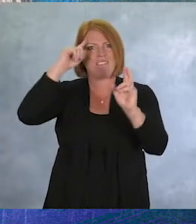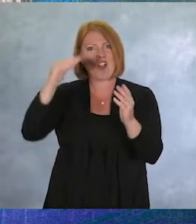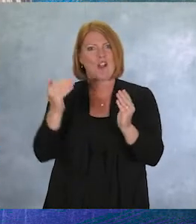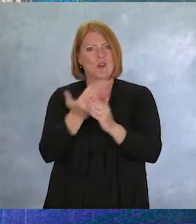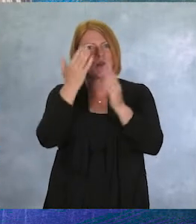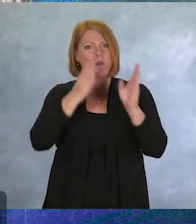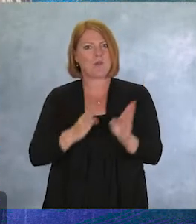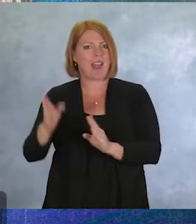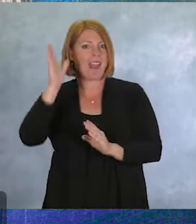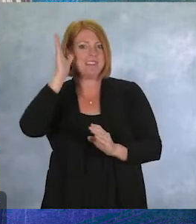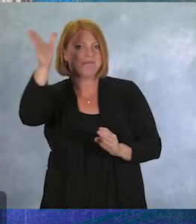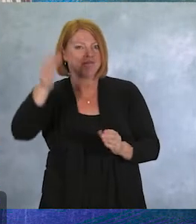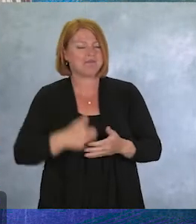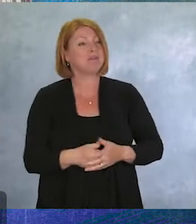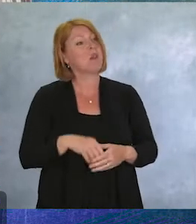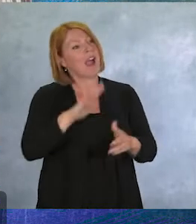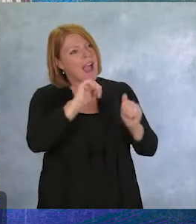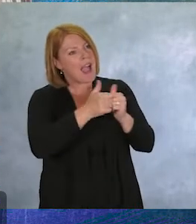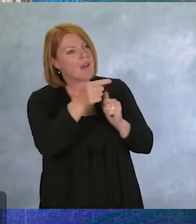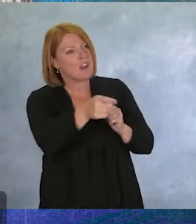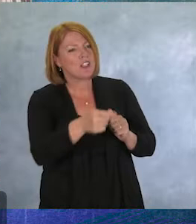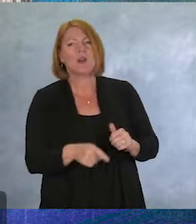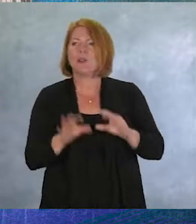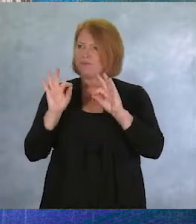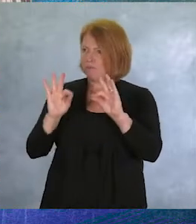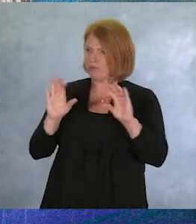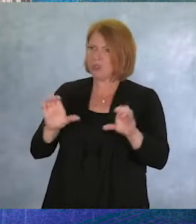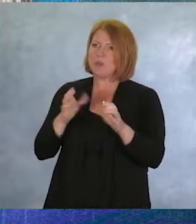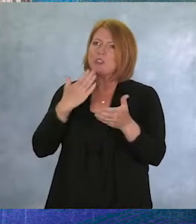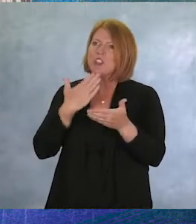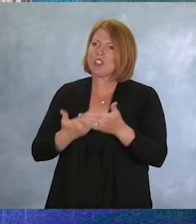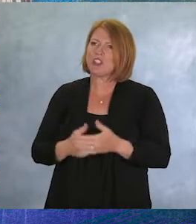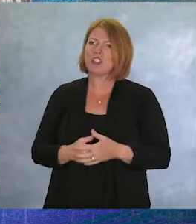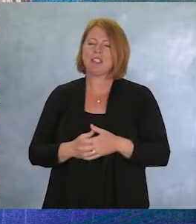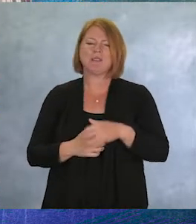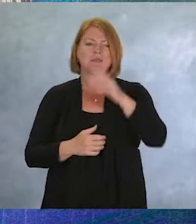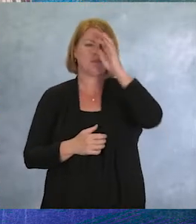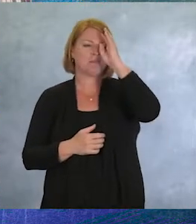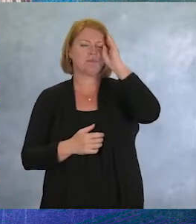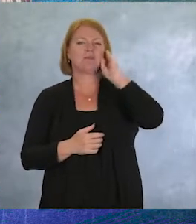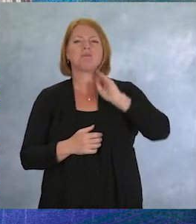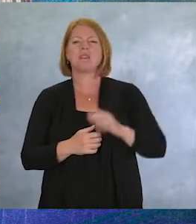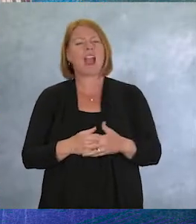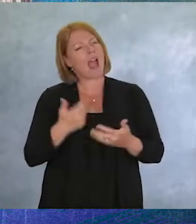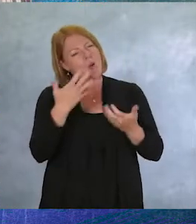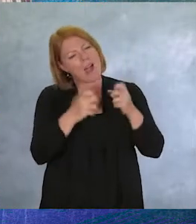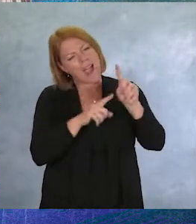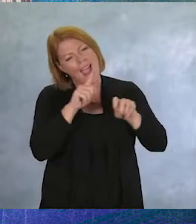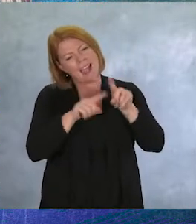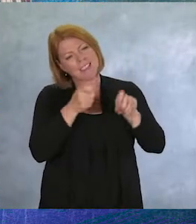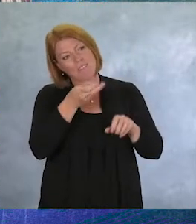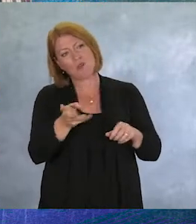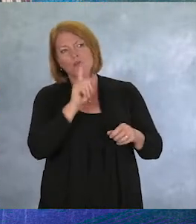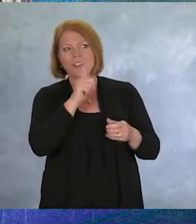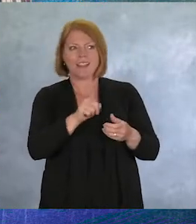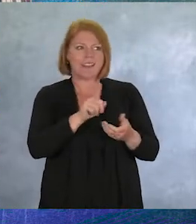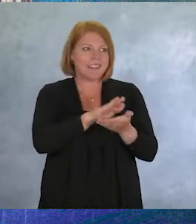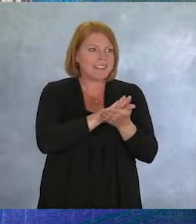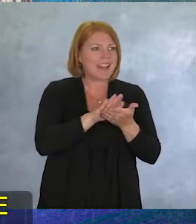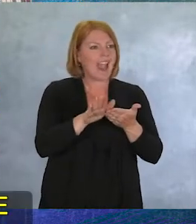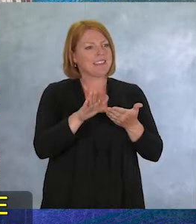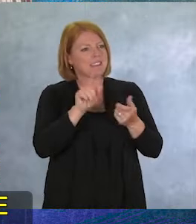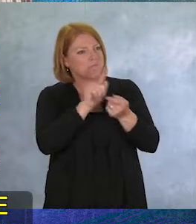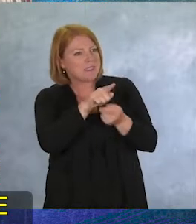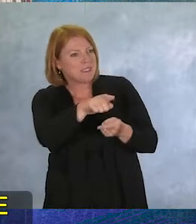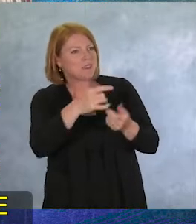adventures. Jonathan, how are you? Doing good. Good. So I got a few questions for you. Just it's really nice to meet you